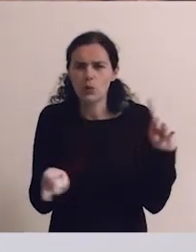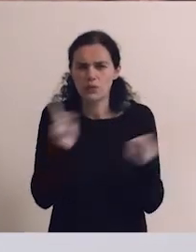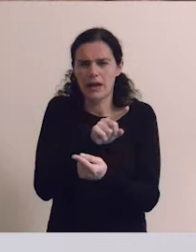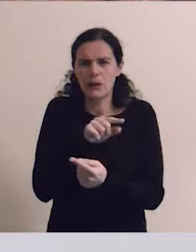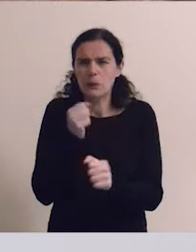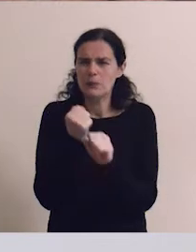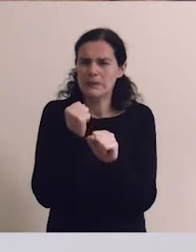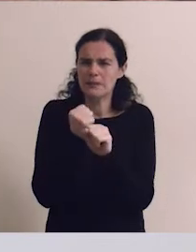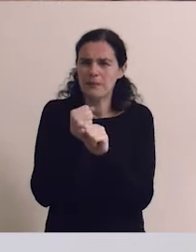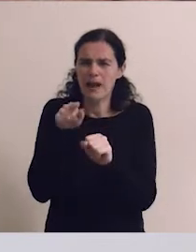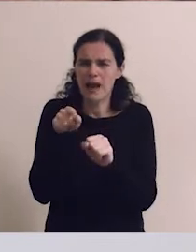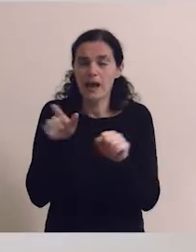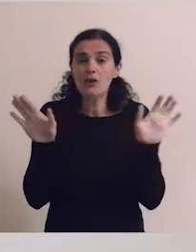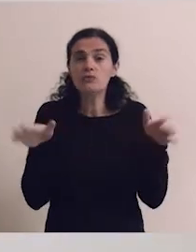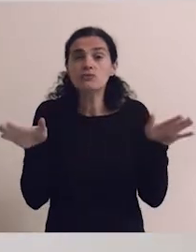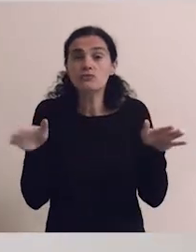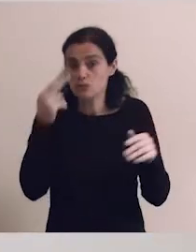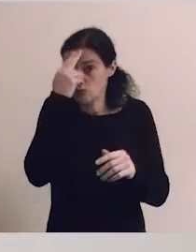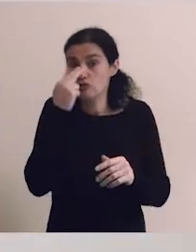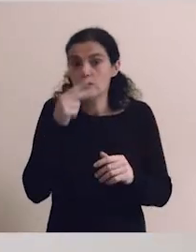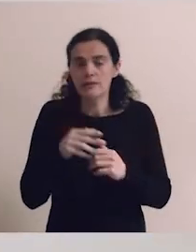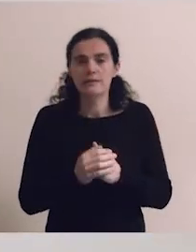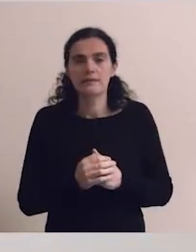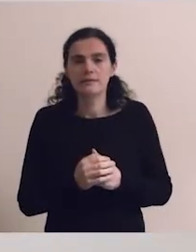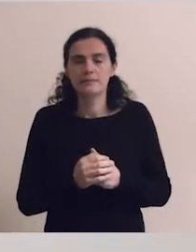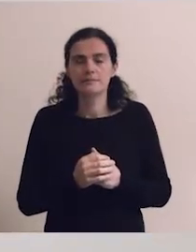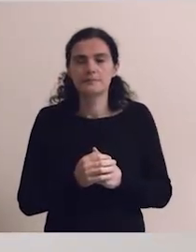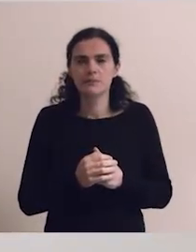controversial, that this work, the angel of history,